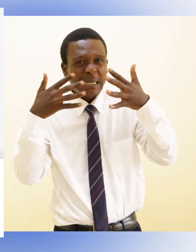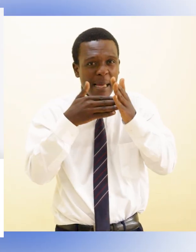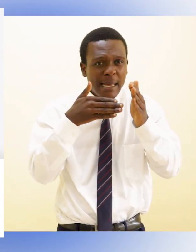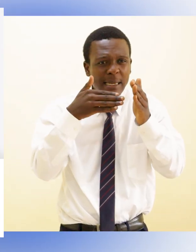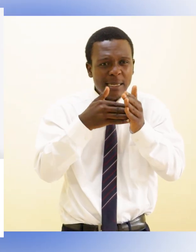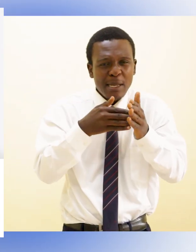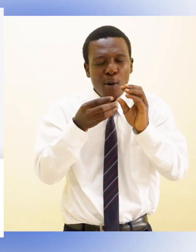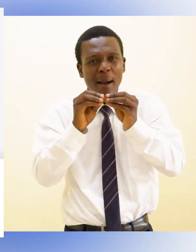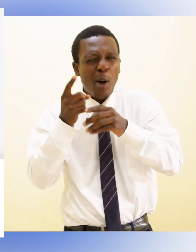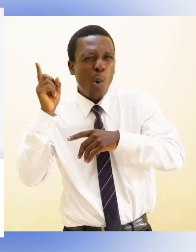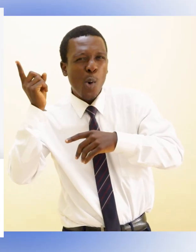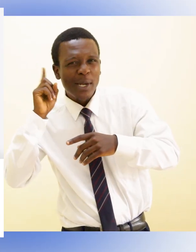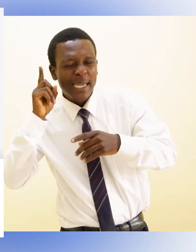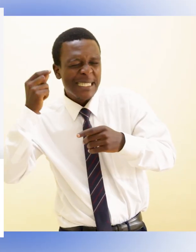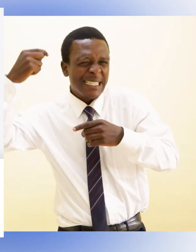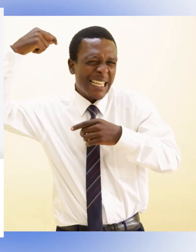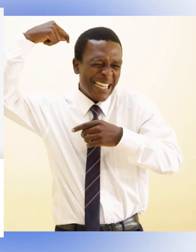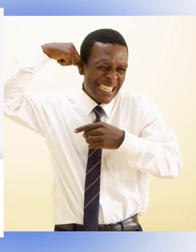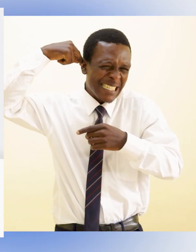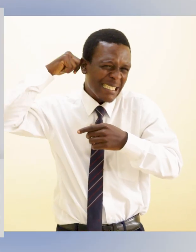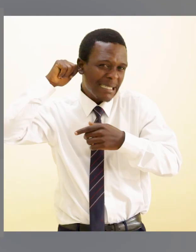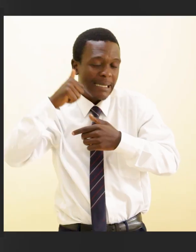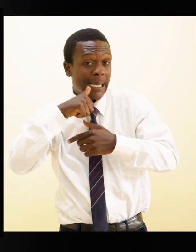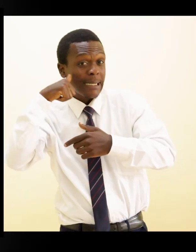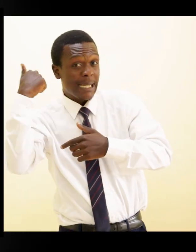stage for otitis externa.